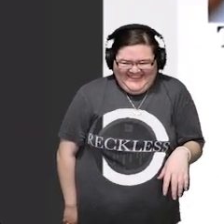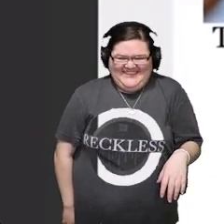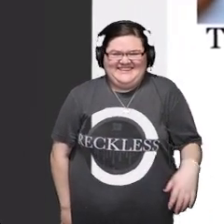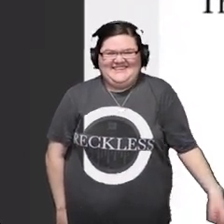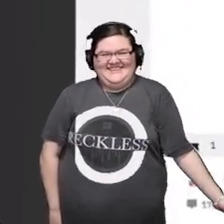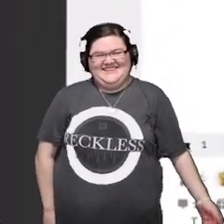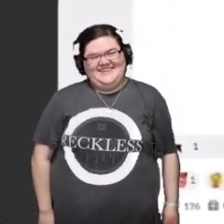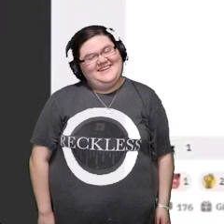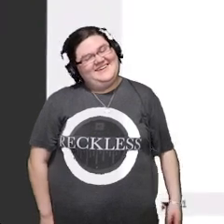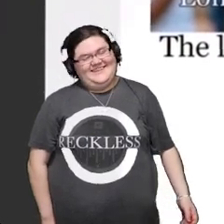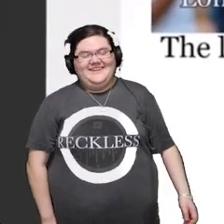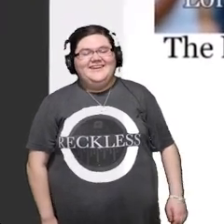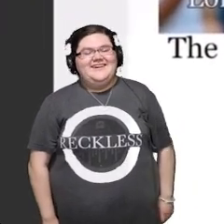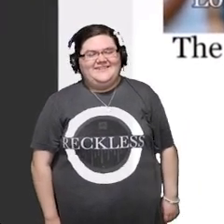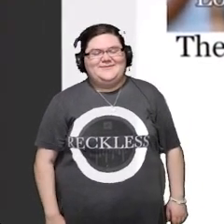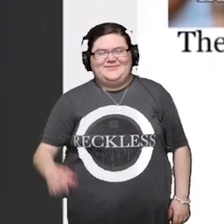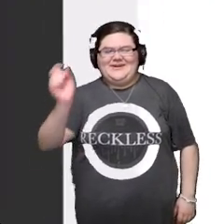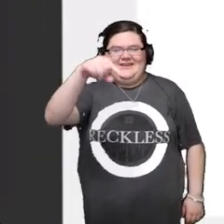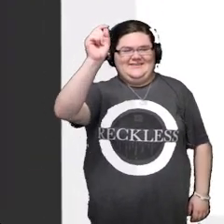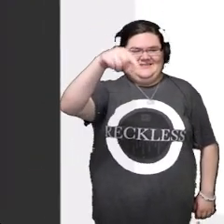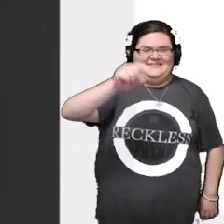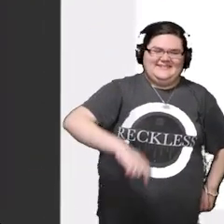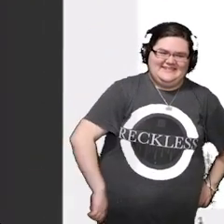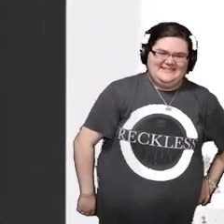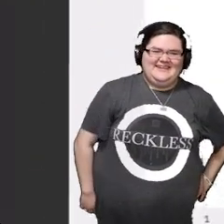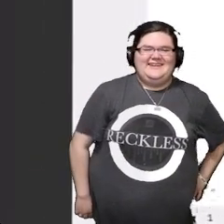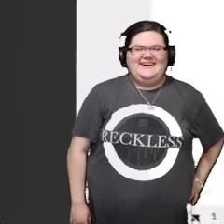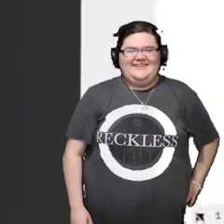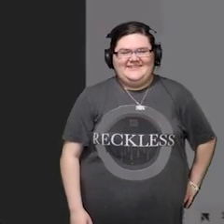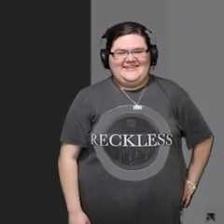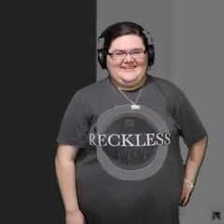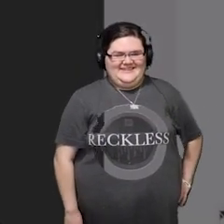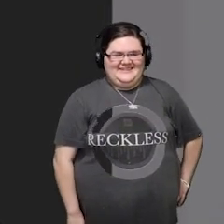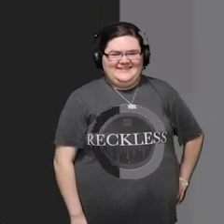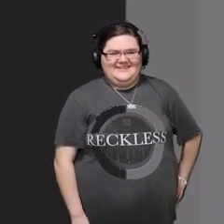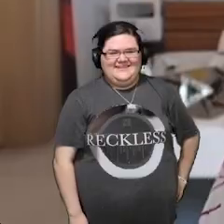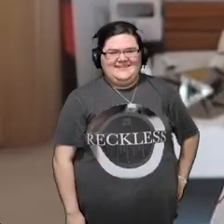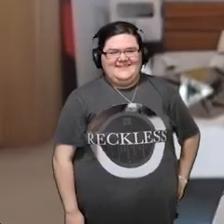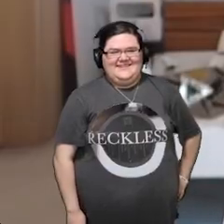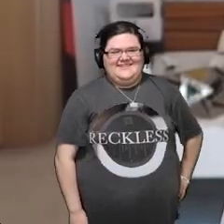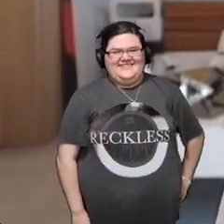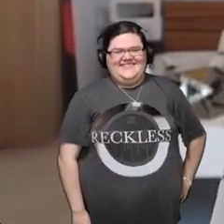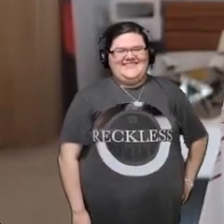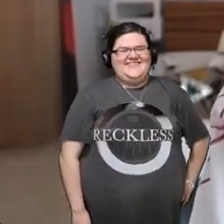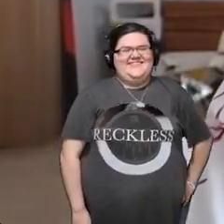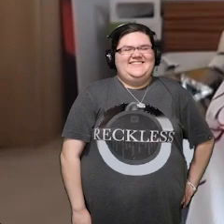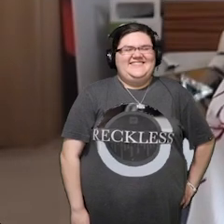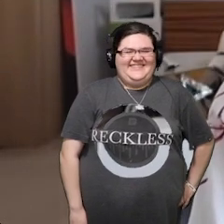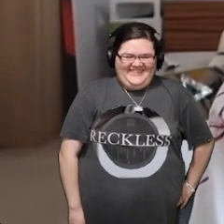laughing every 2 seconds. Hey, yo, I'm gonna give you a time. Bro. Really hell